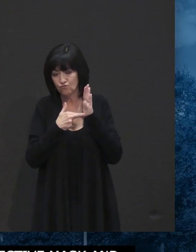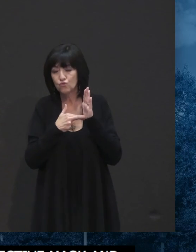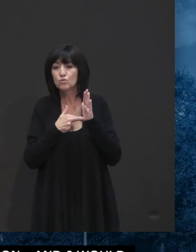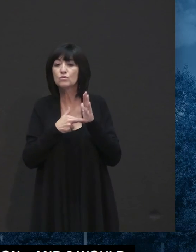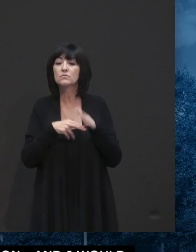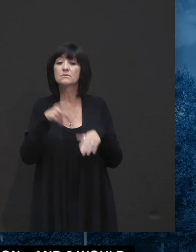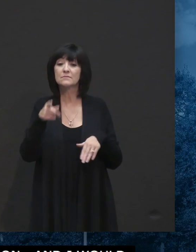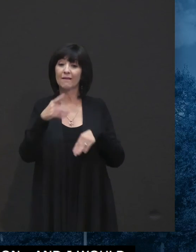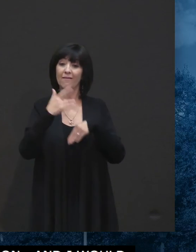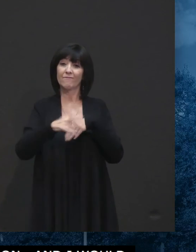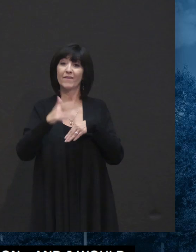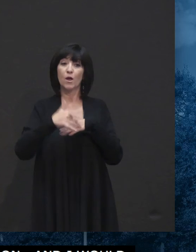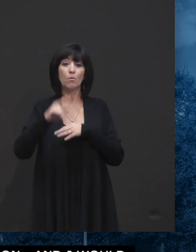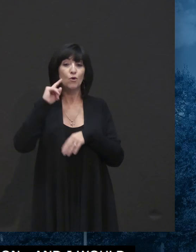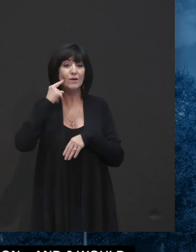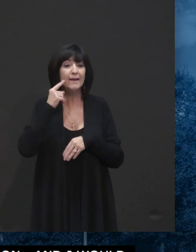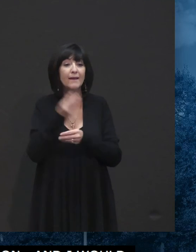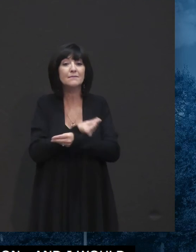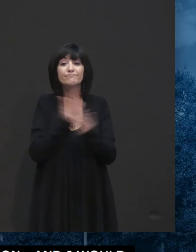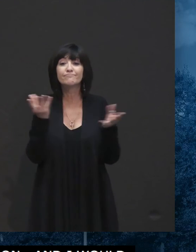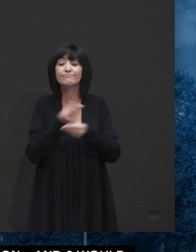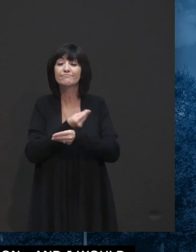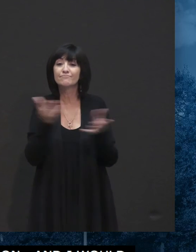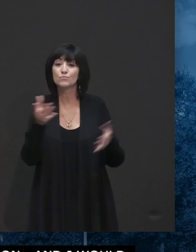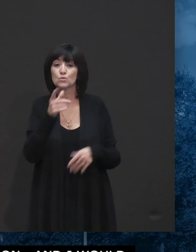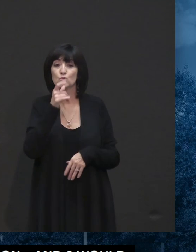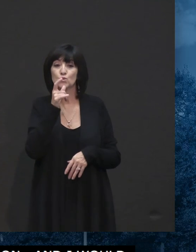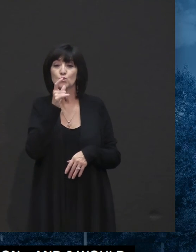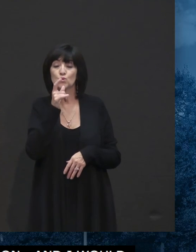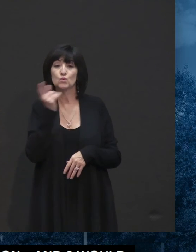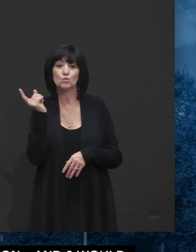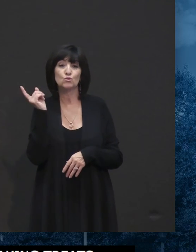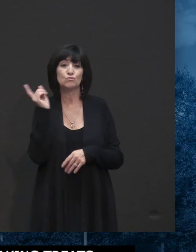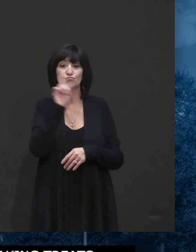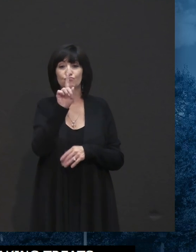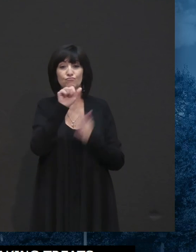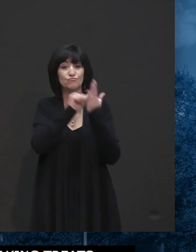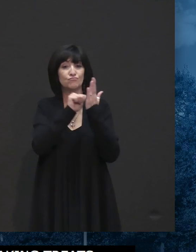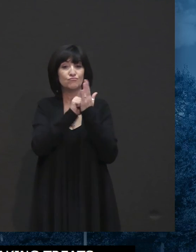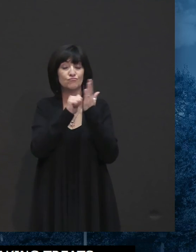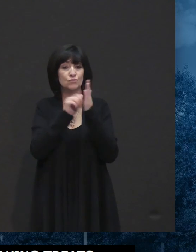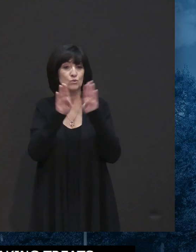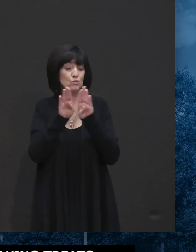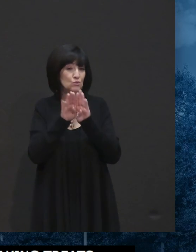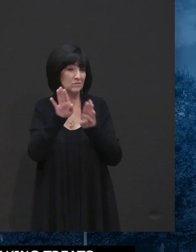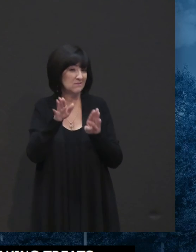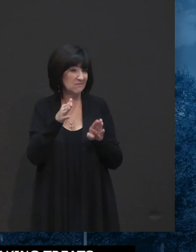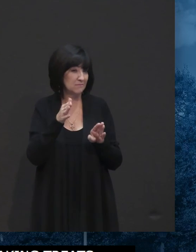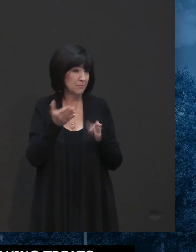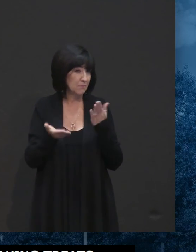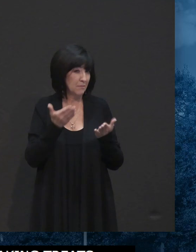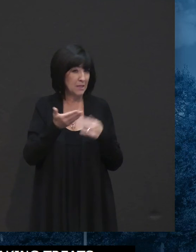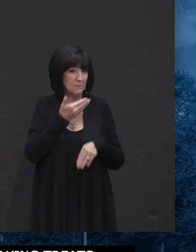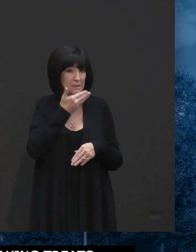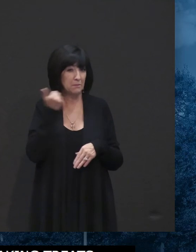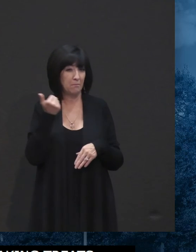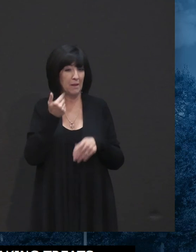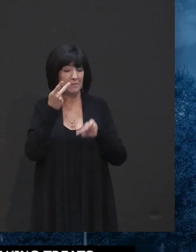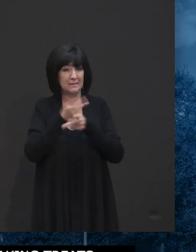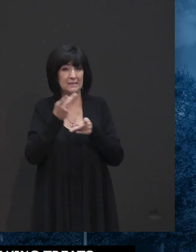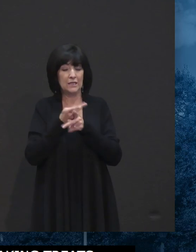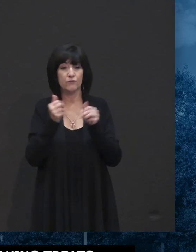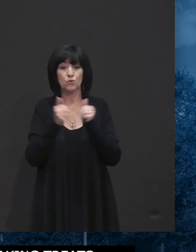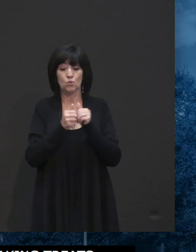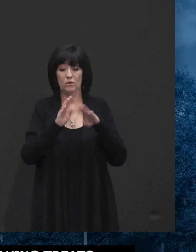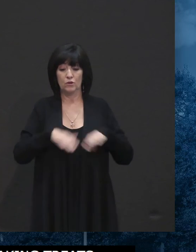available to those who come door to door, and maybe even to be careful, obviously, with children going door to door, and